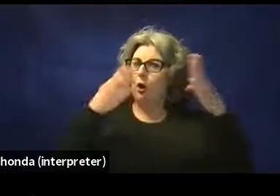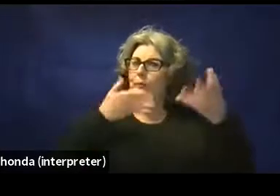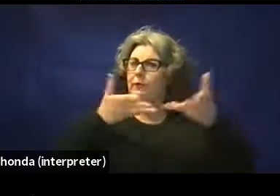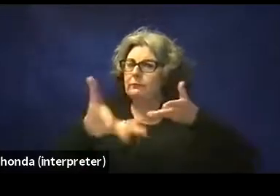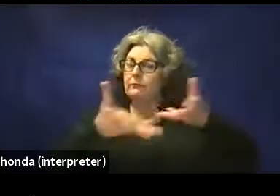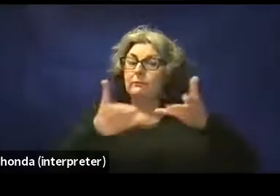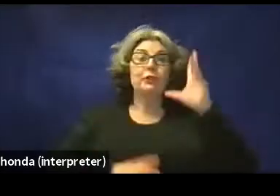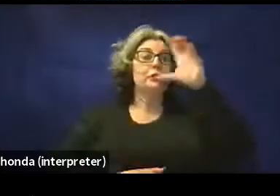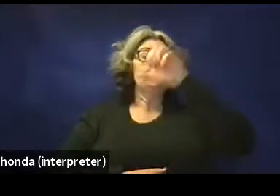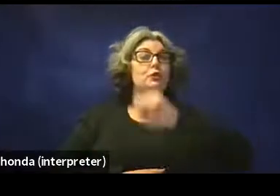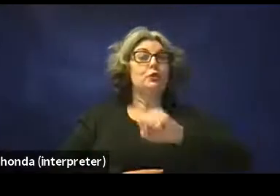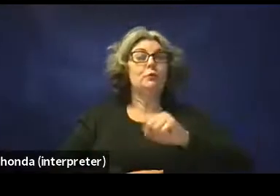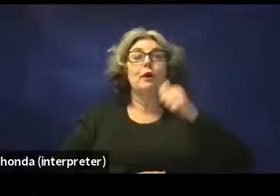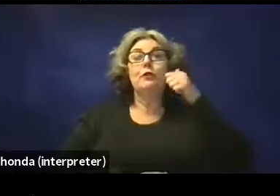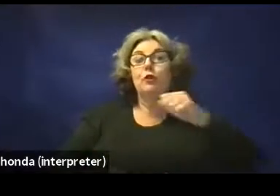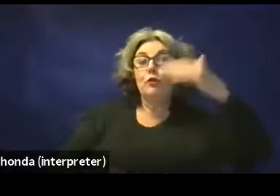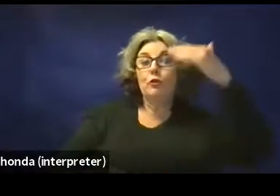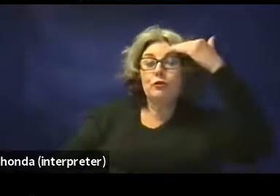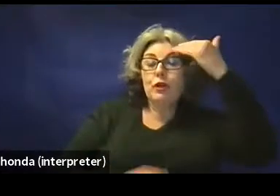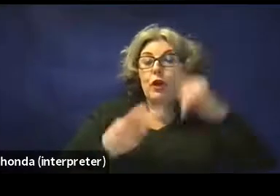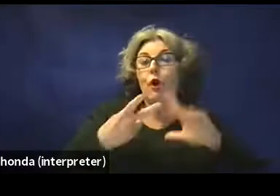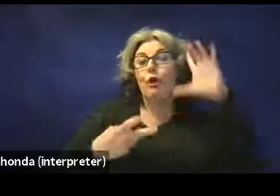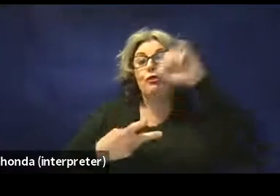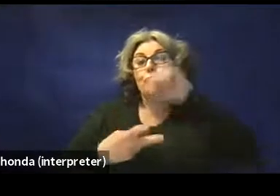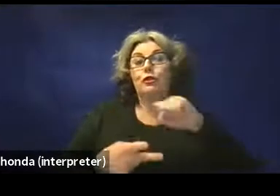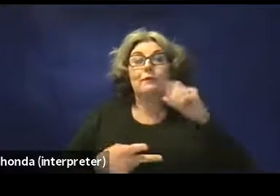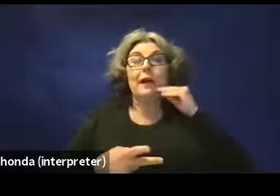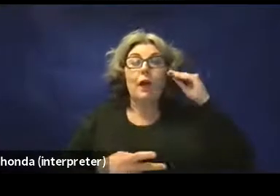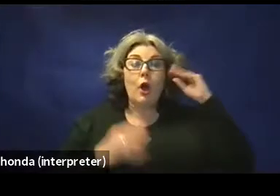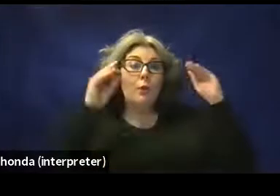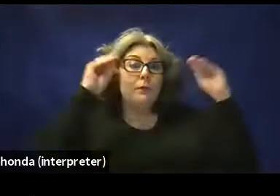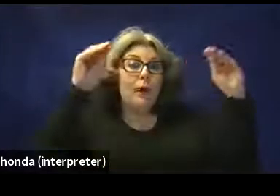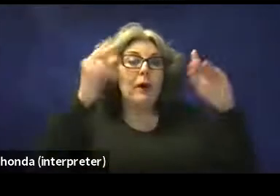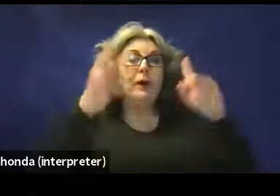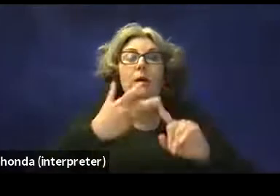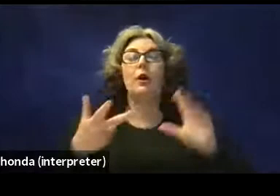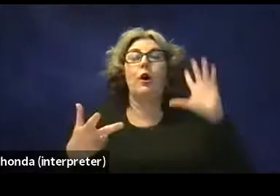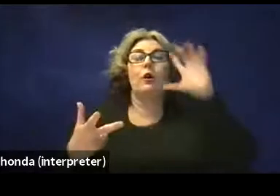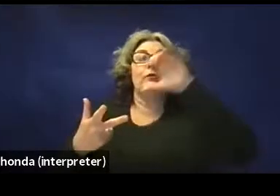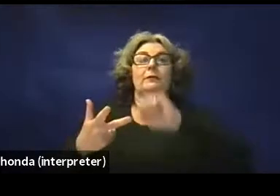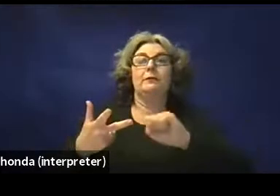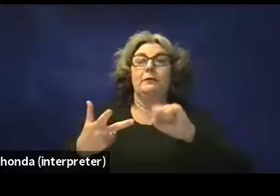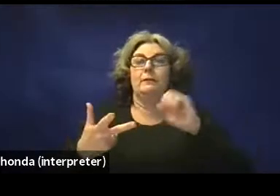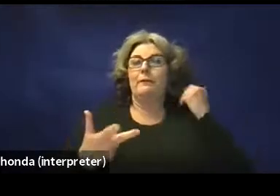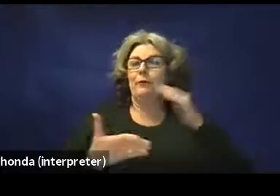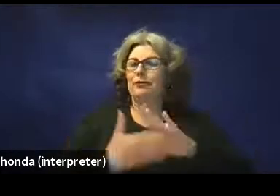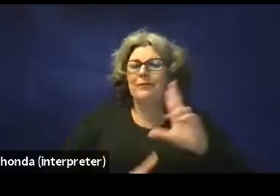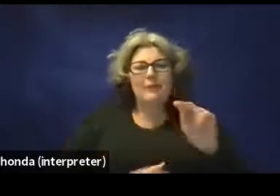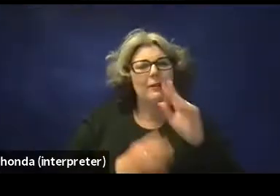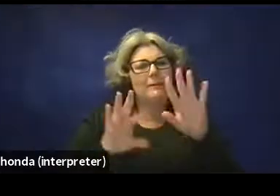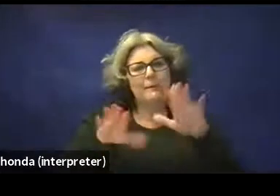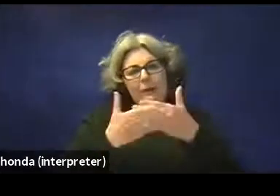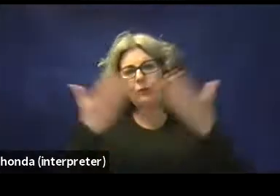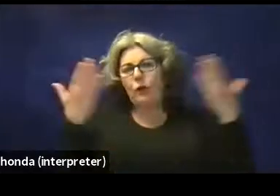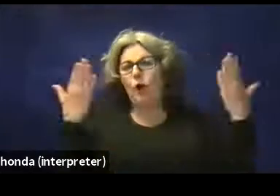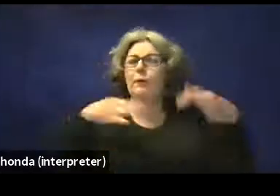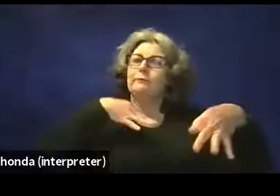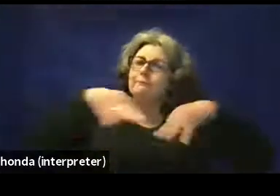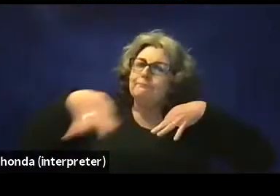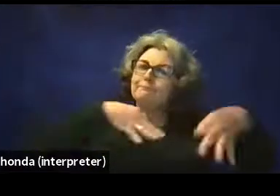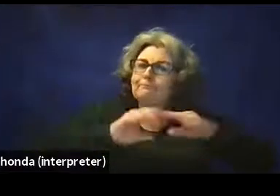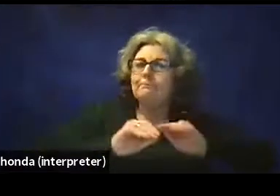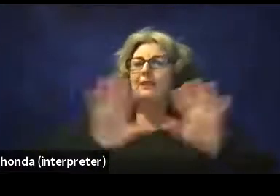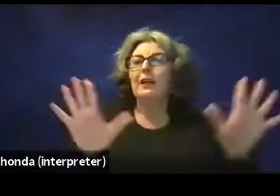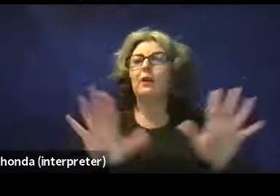the answers, or that they were taught that at home or in their previous year of schooling.